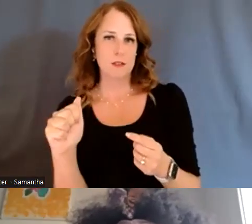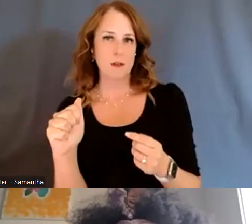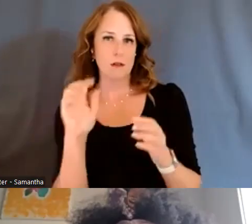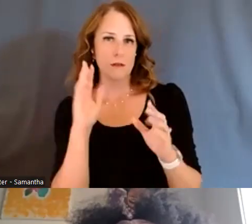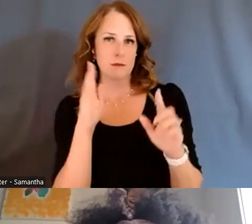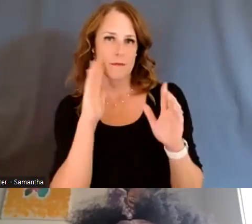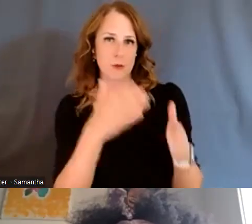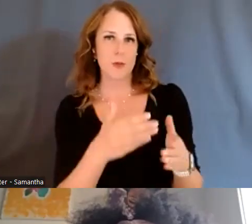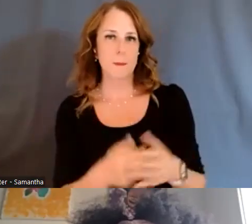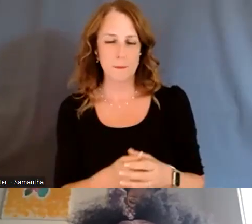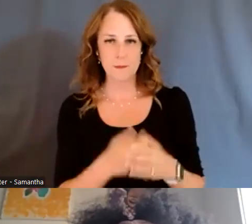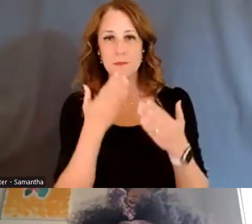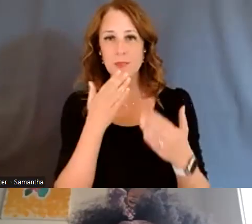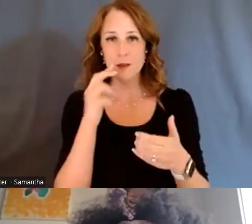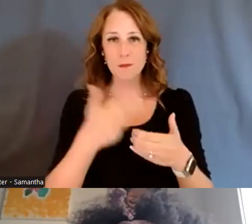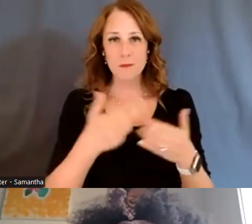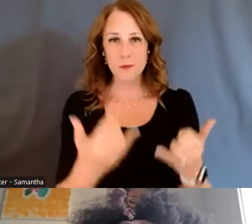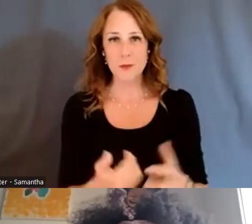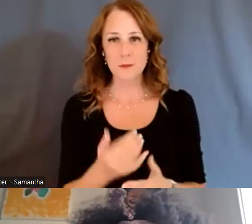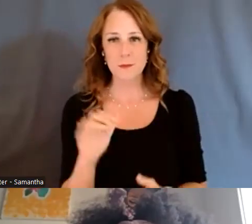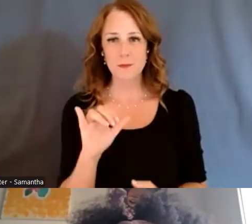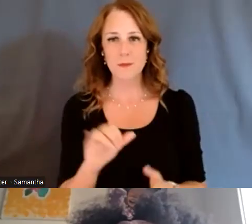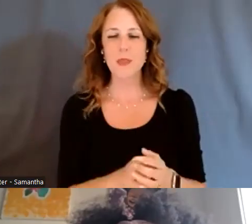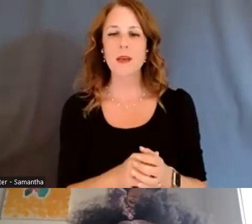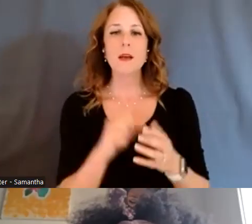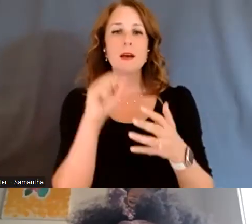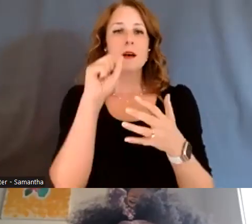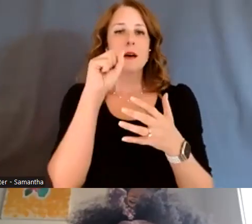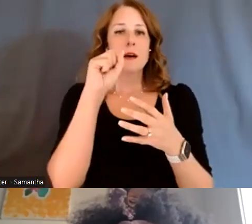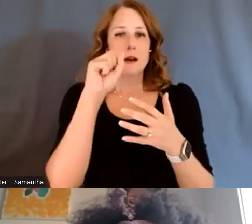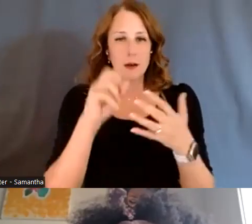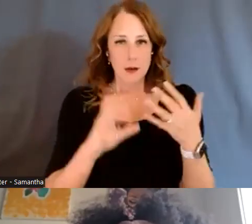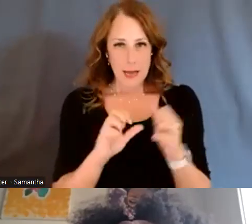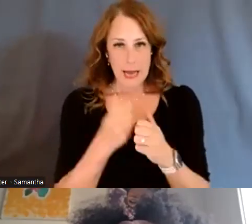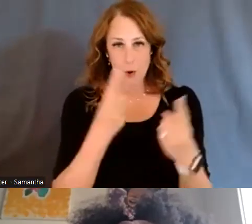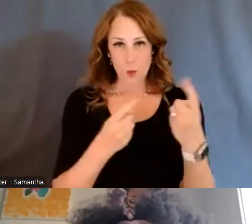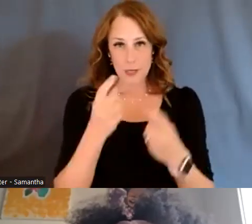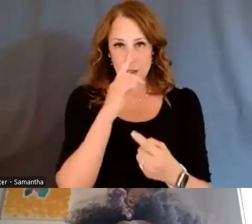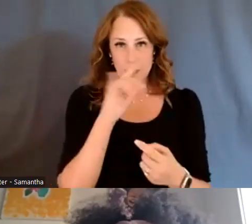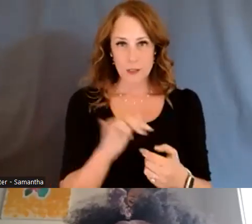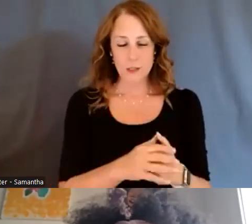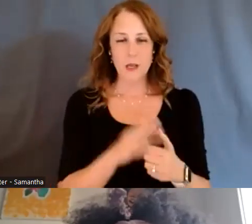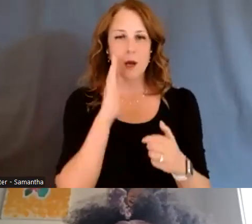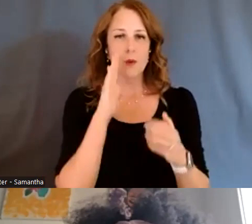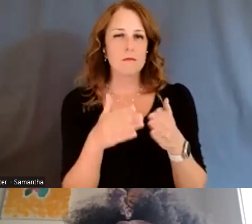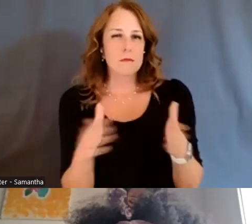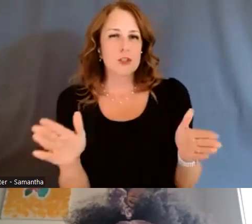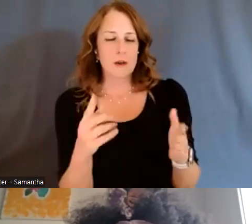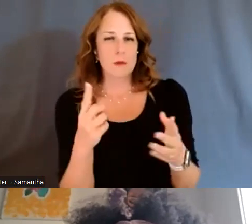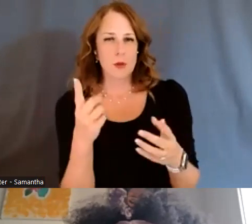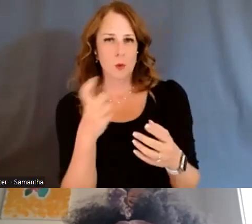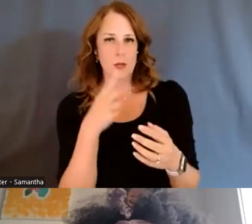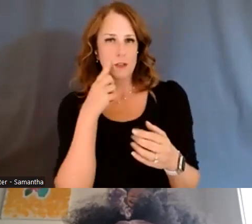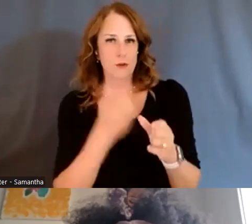today as well. Just to give a rundown of how questions will go, I'm going to start with a general question for each of